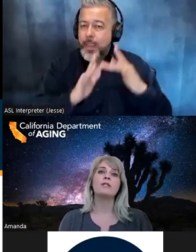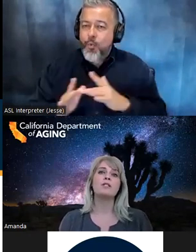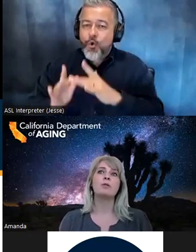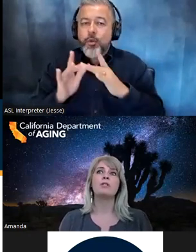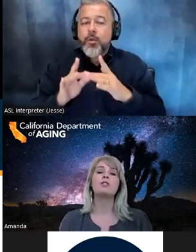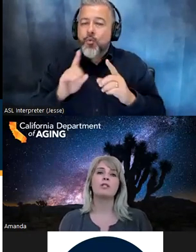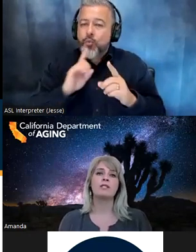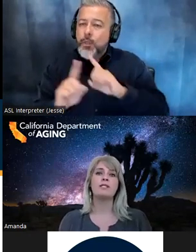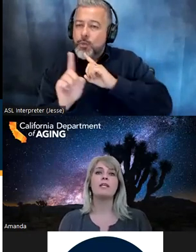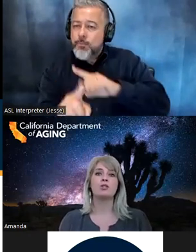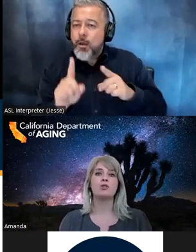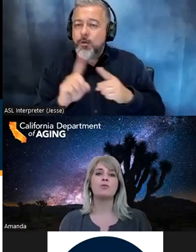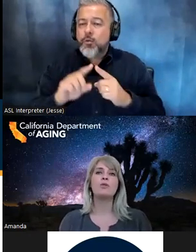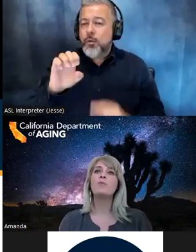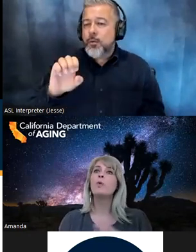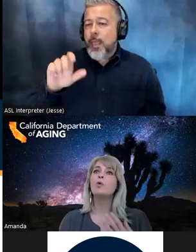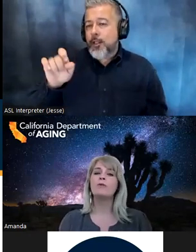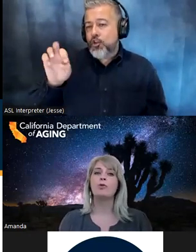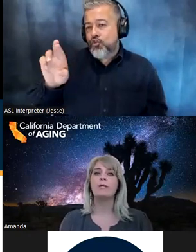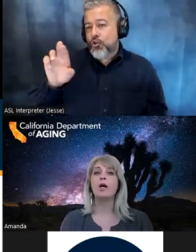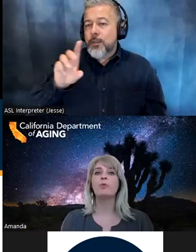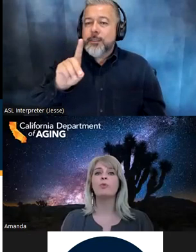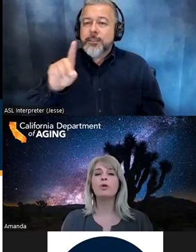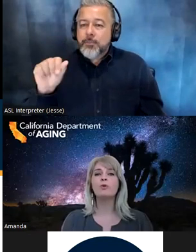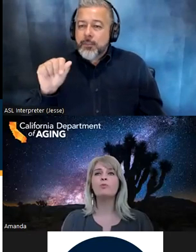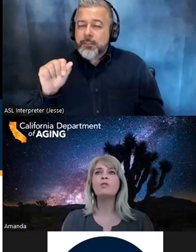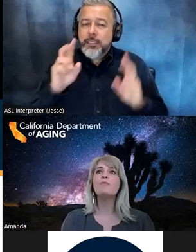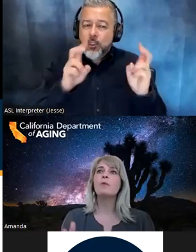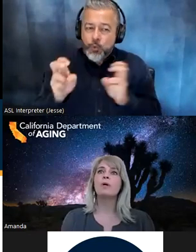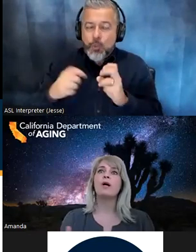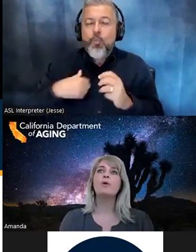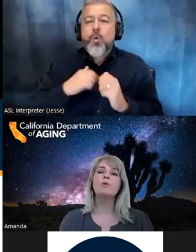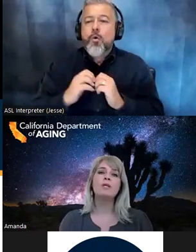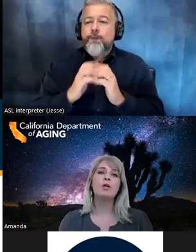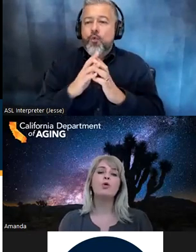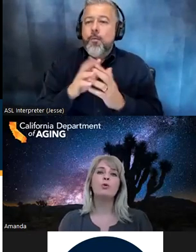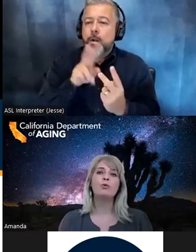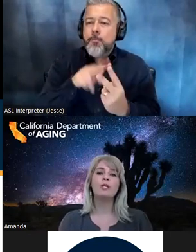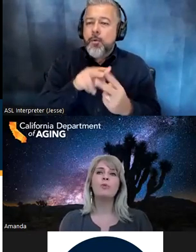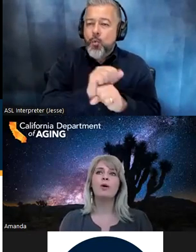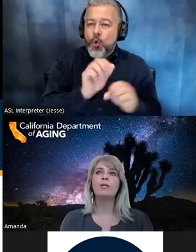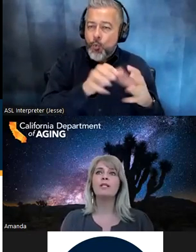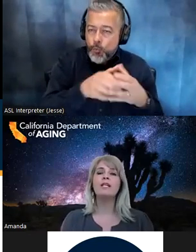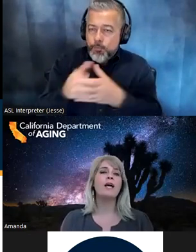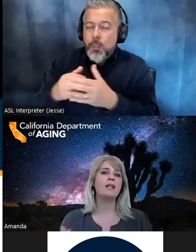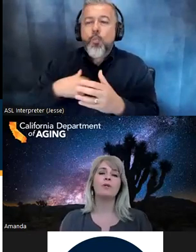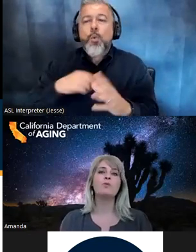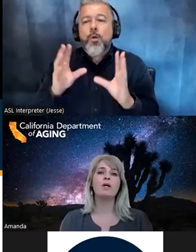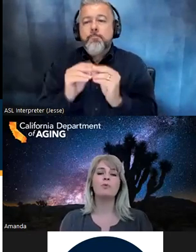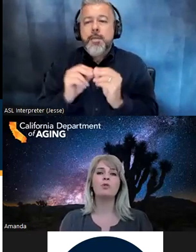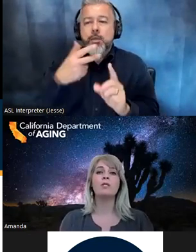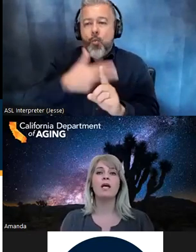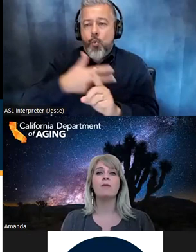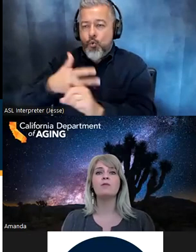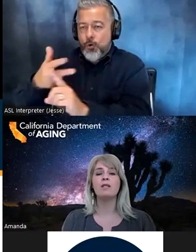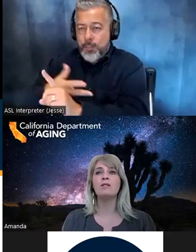and disability justice issues. We'll be forming a couple work groups, but we'll be meeting quarterly publicly. Anyone is welcome